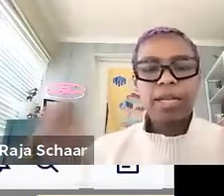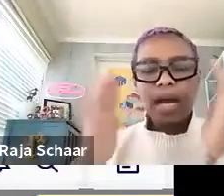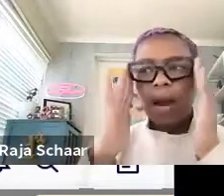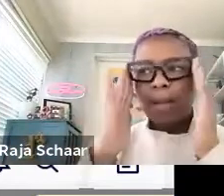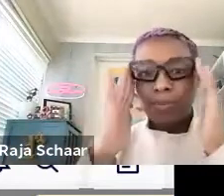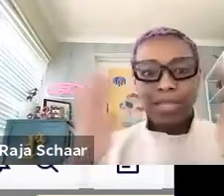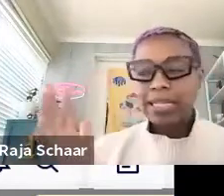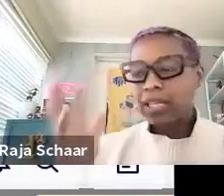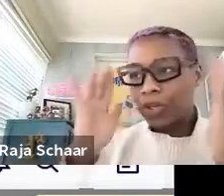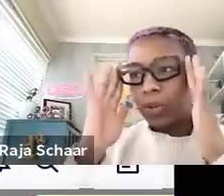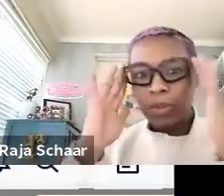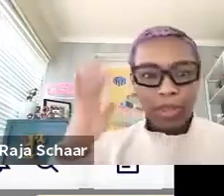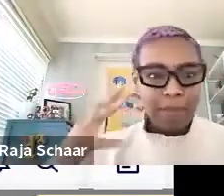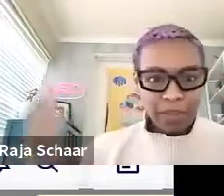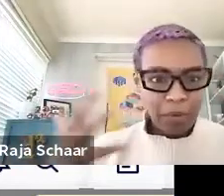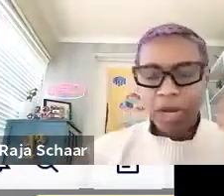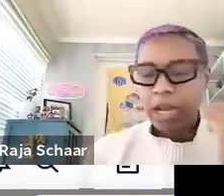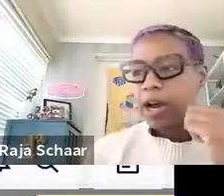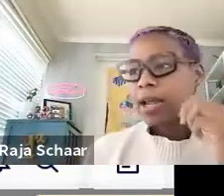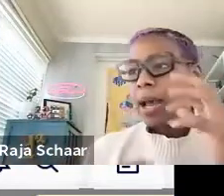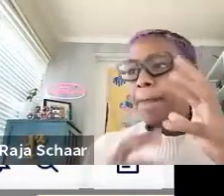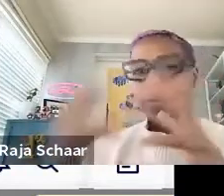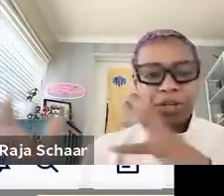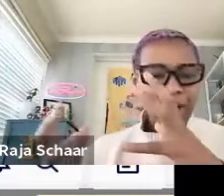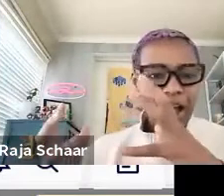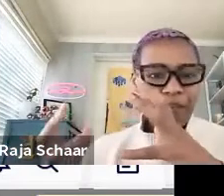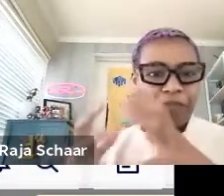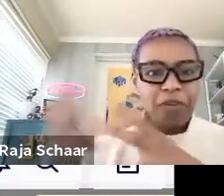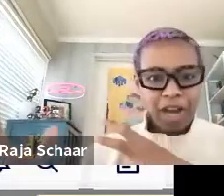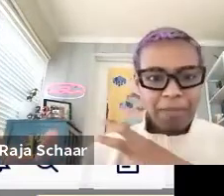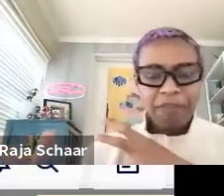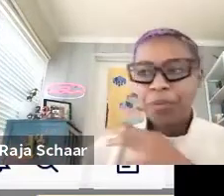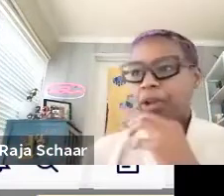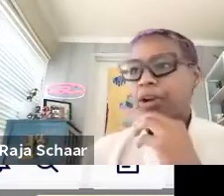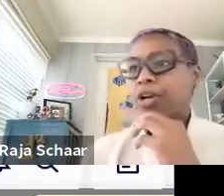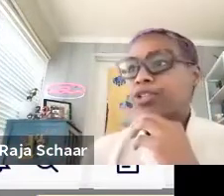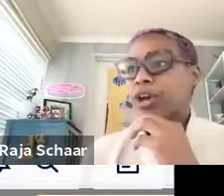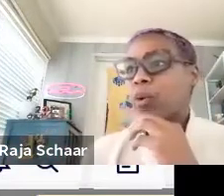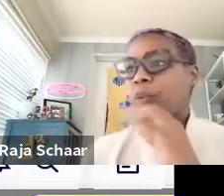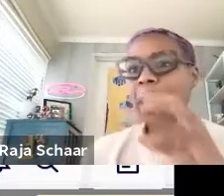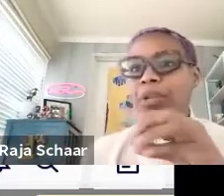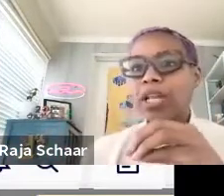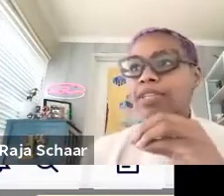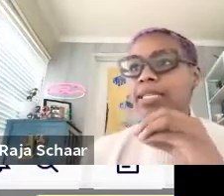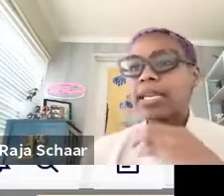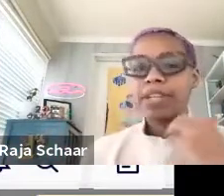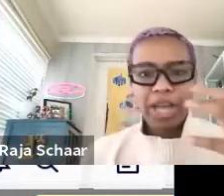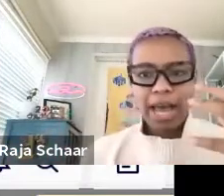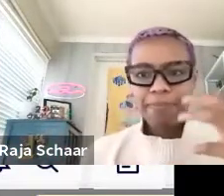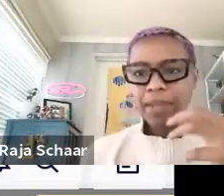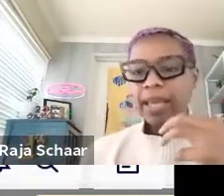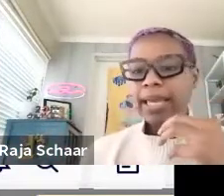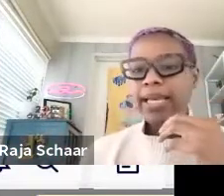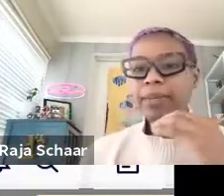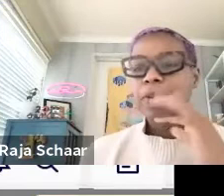want as it relates to the themes that they're working on, but we do have a few here. So what I would love to see in the